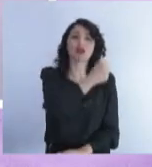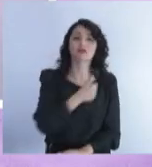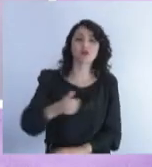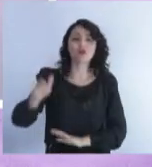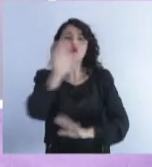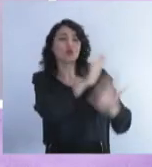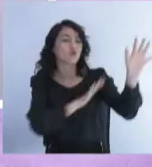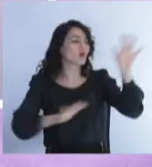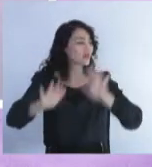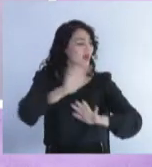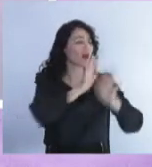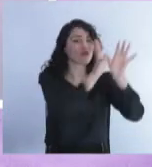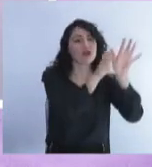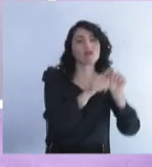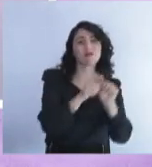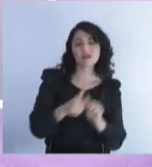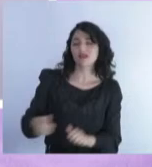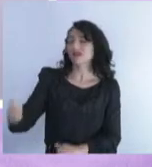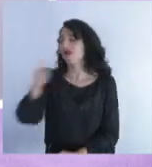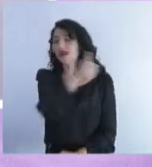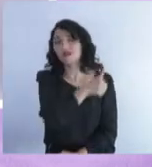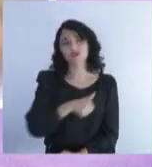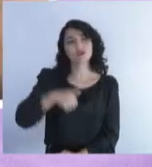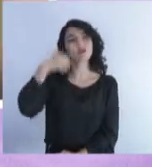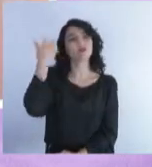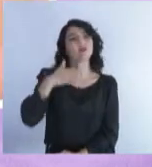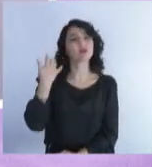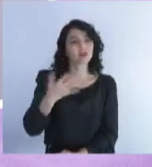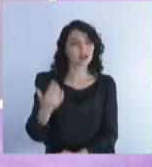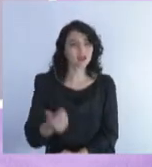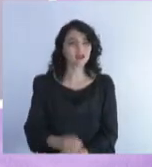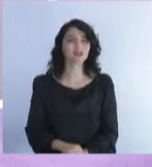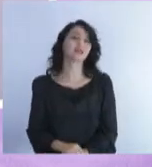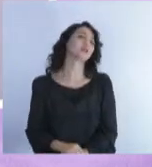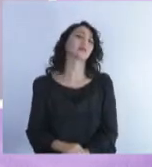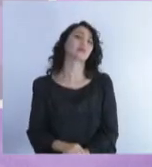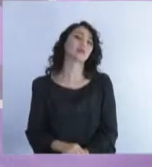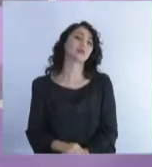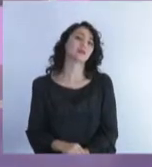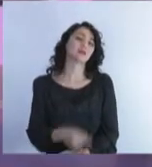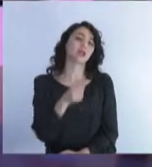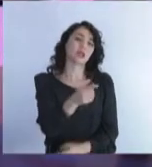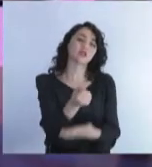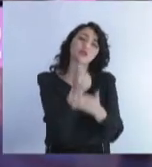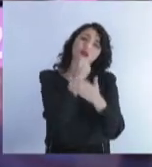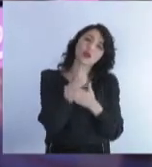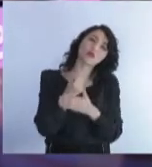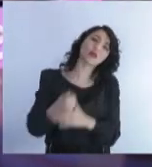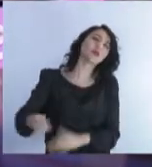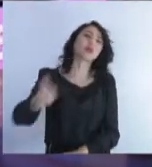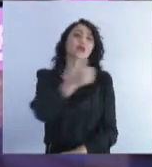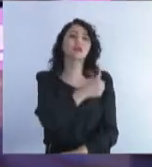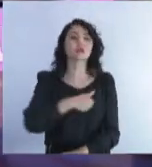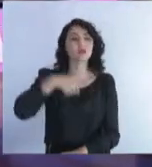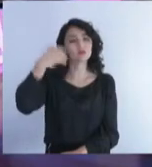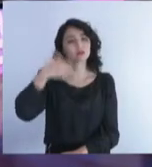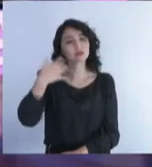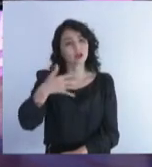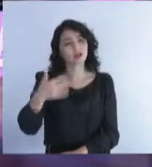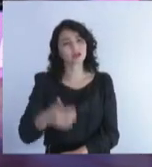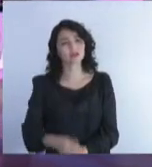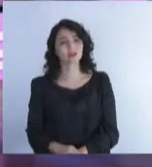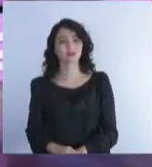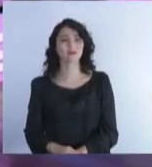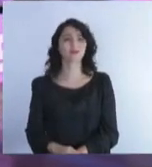care of ourselves and our families, but beyond that, what can we do which will help everyone as we face